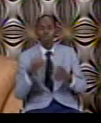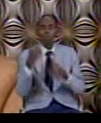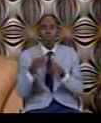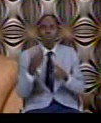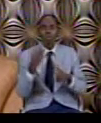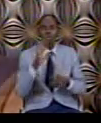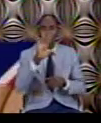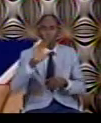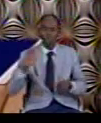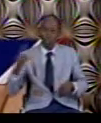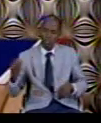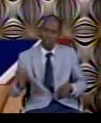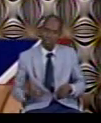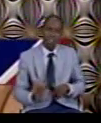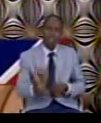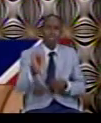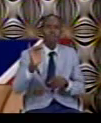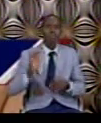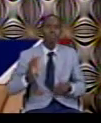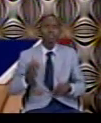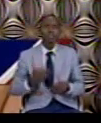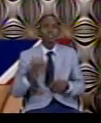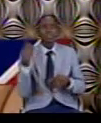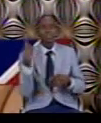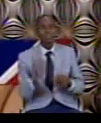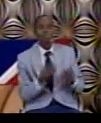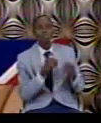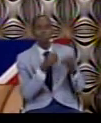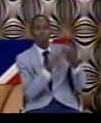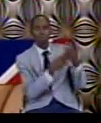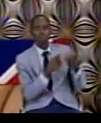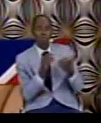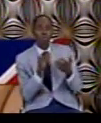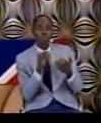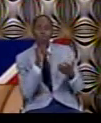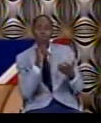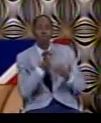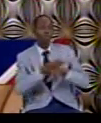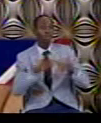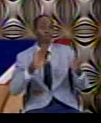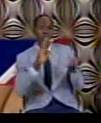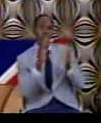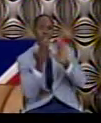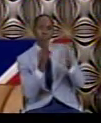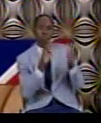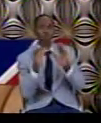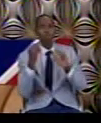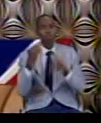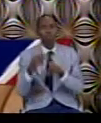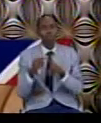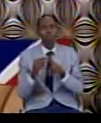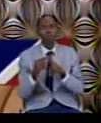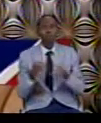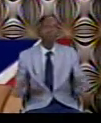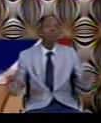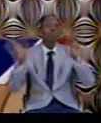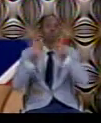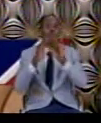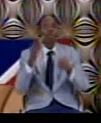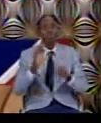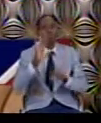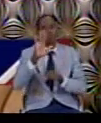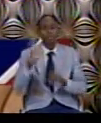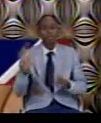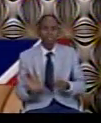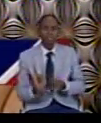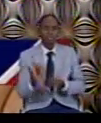eternal soul. The incomparable worth of your eternal soul. You have a soul. That's why you are alive.